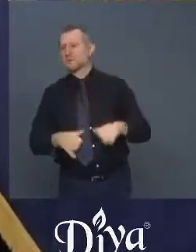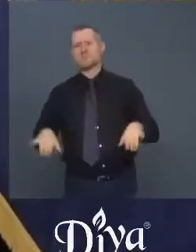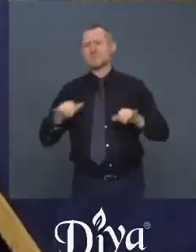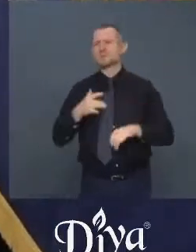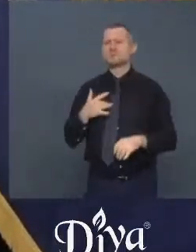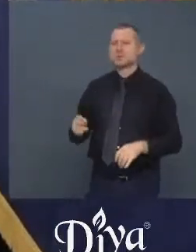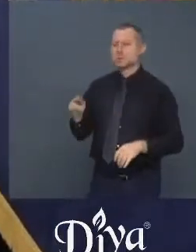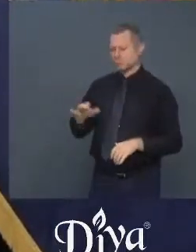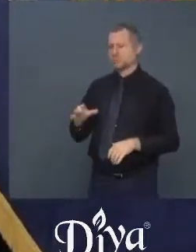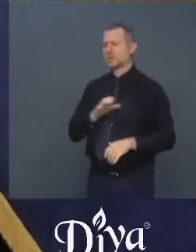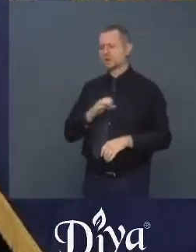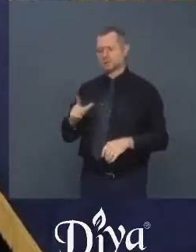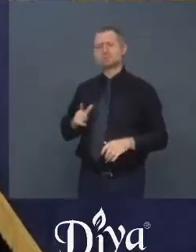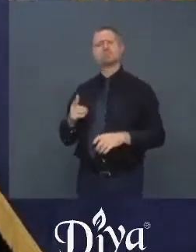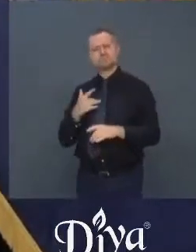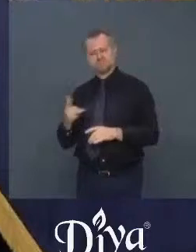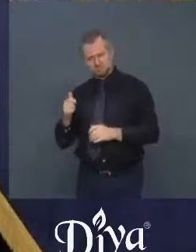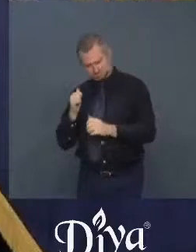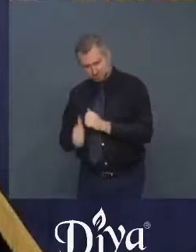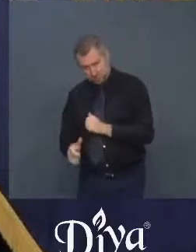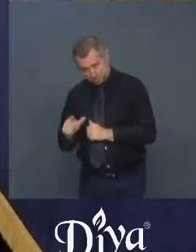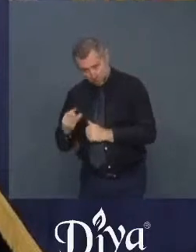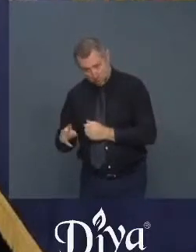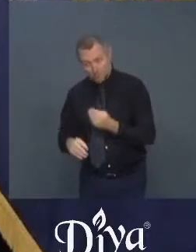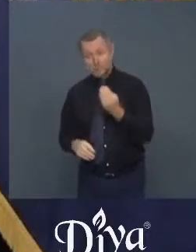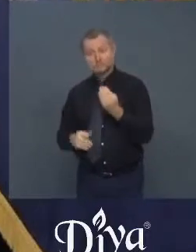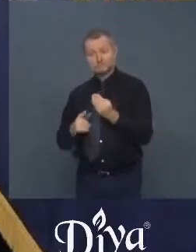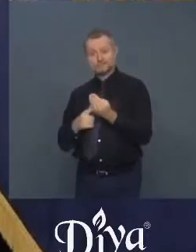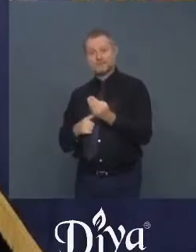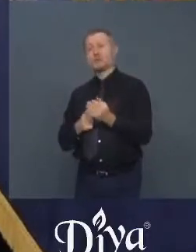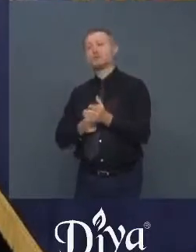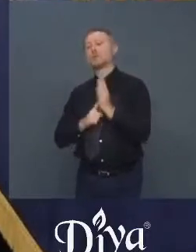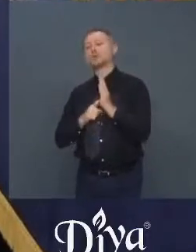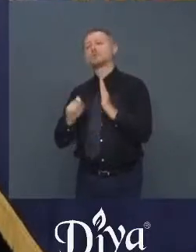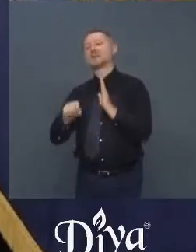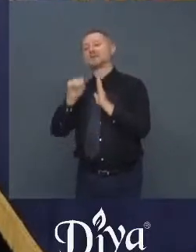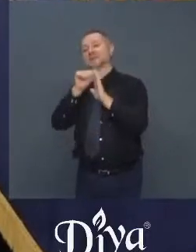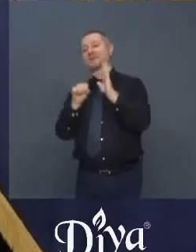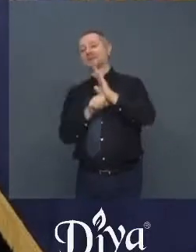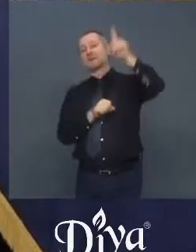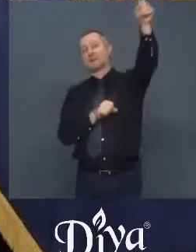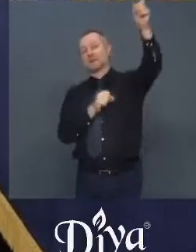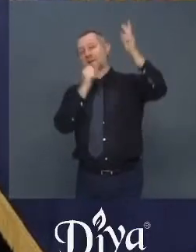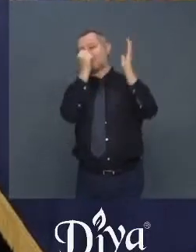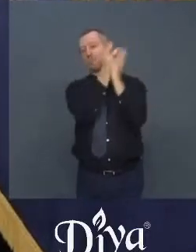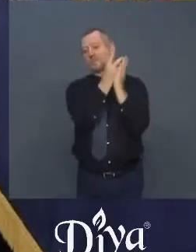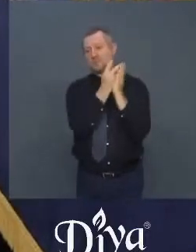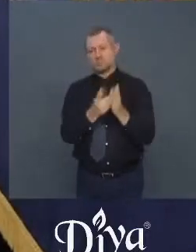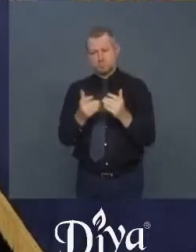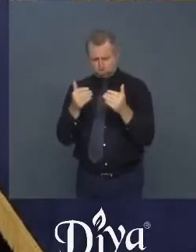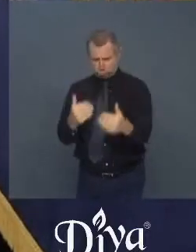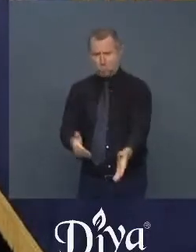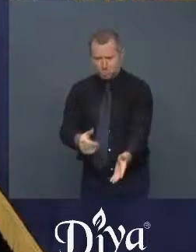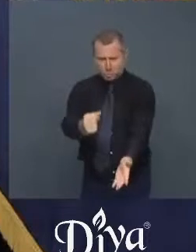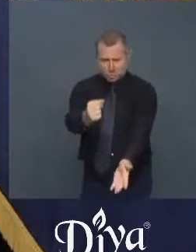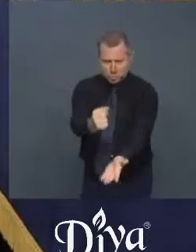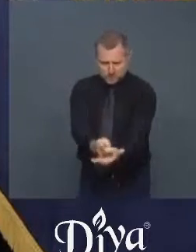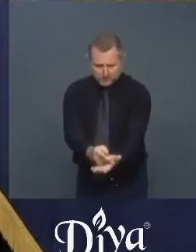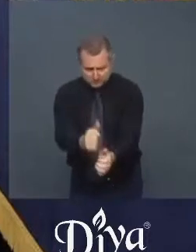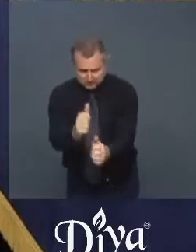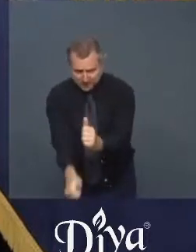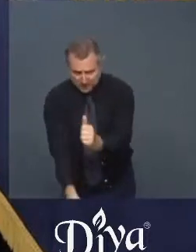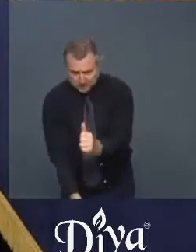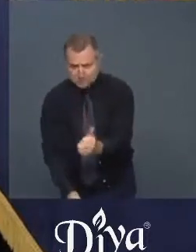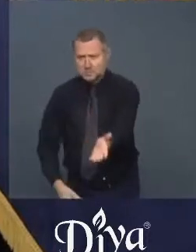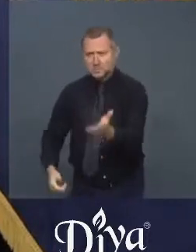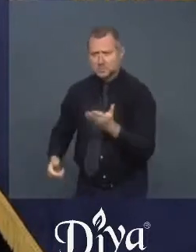law that requires state approval, but pass the law and then give us the law. We can't pass your law